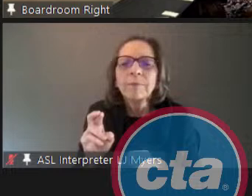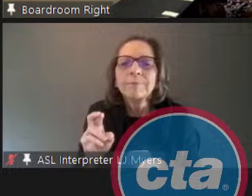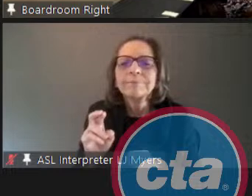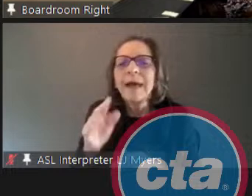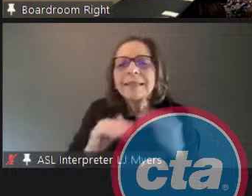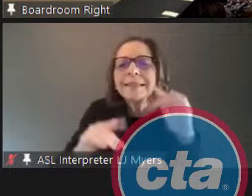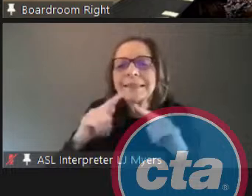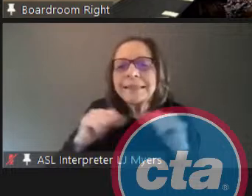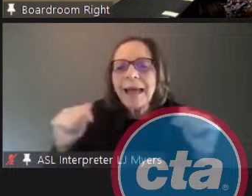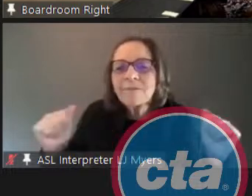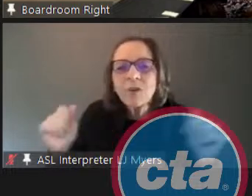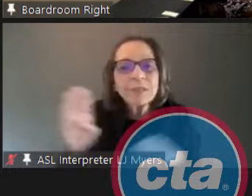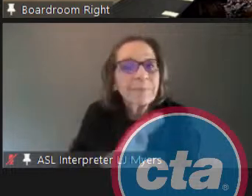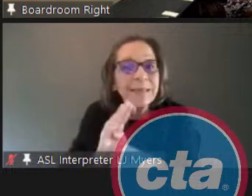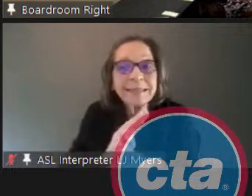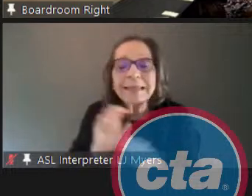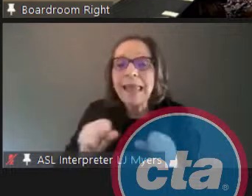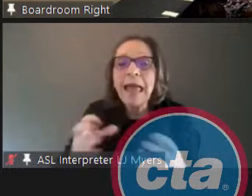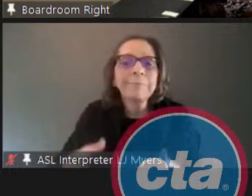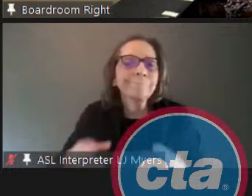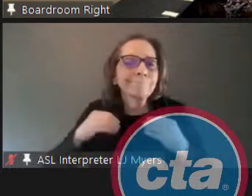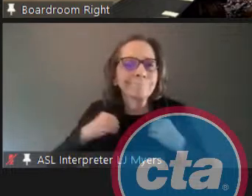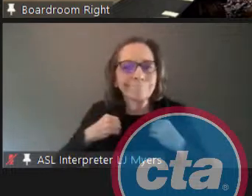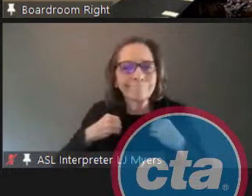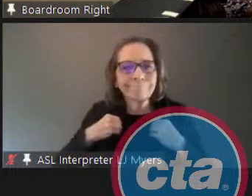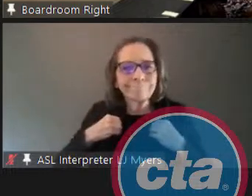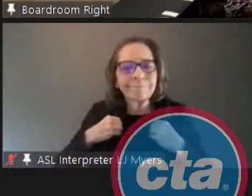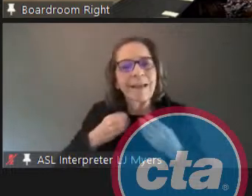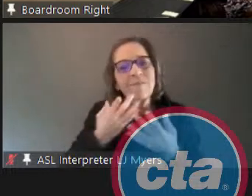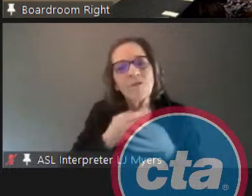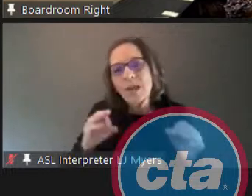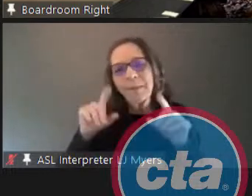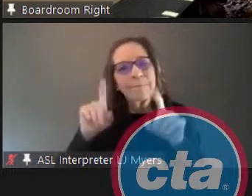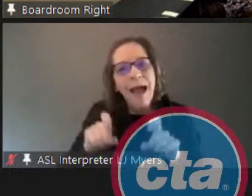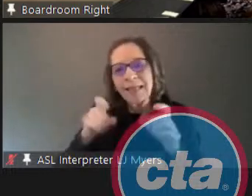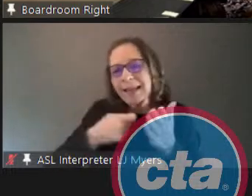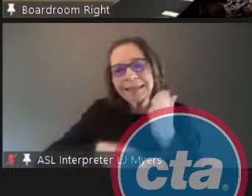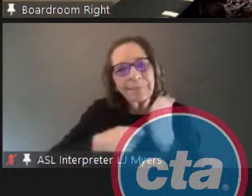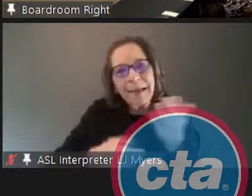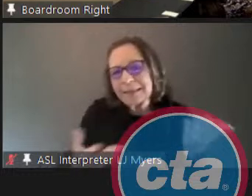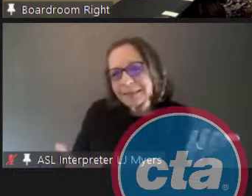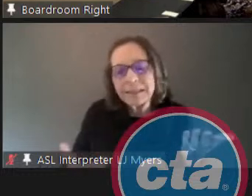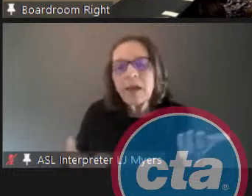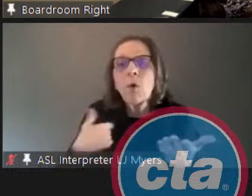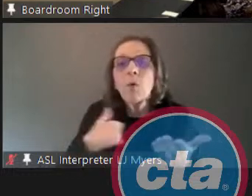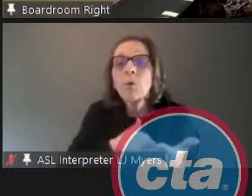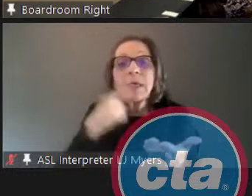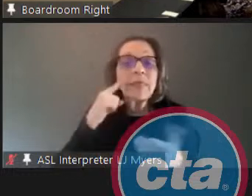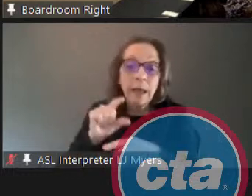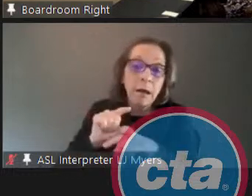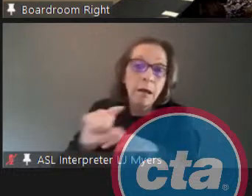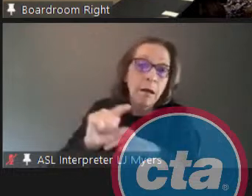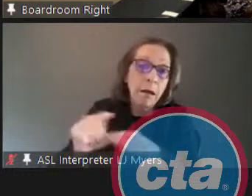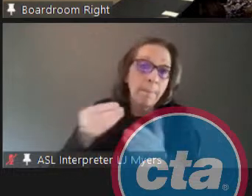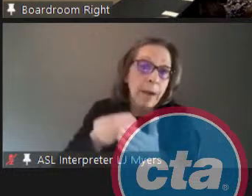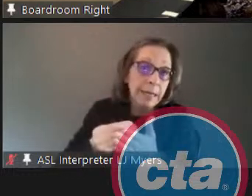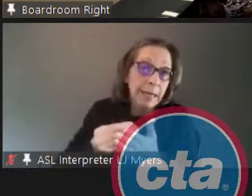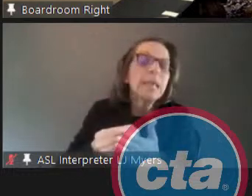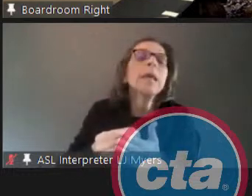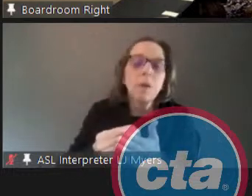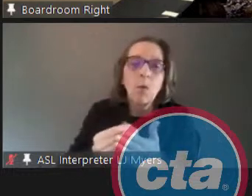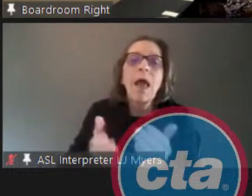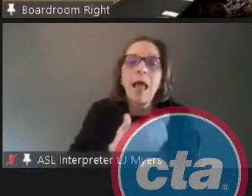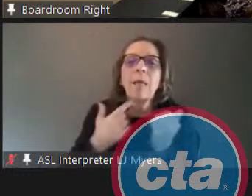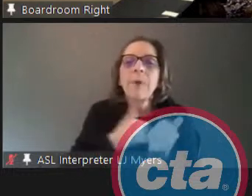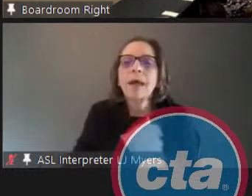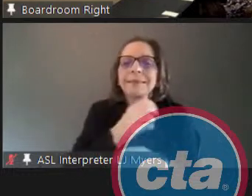business enterprise, that can always take on the expense of doing a free pilot. So we also think that stipend will help us in bringing on